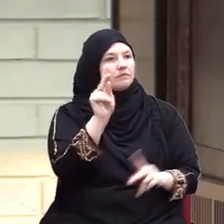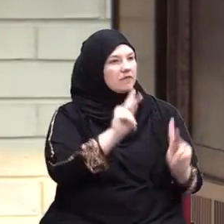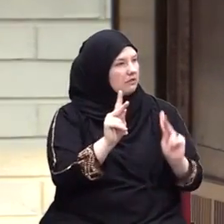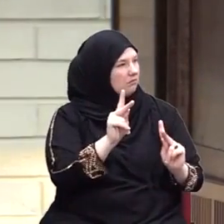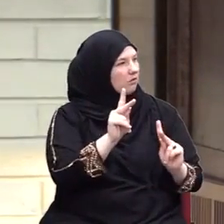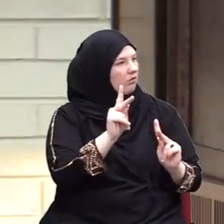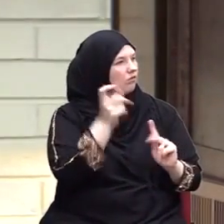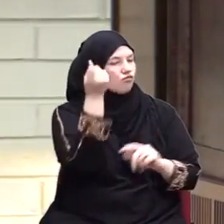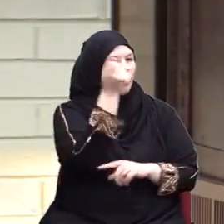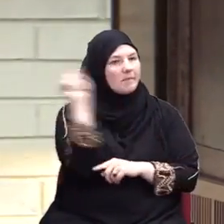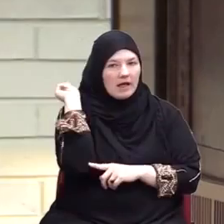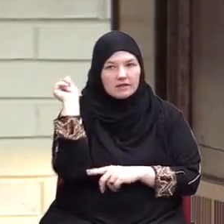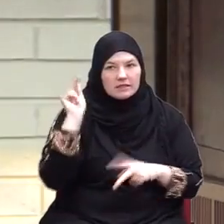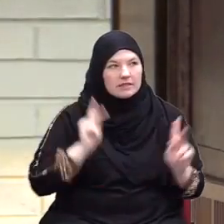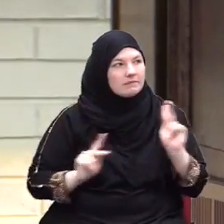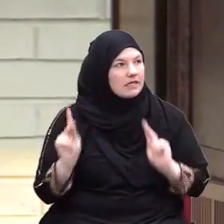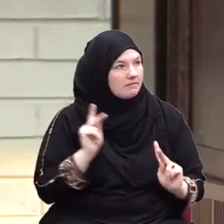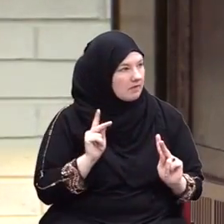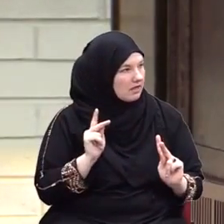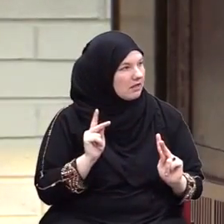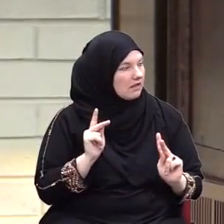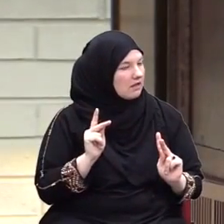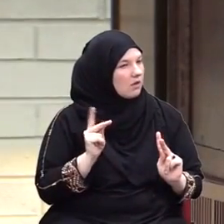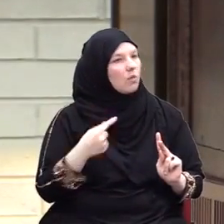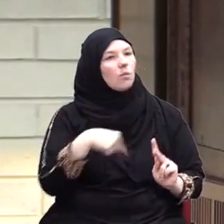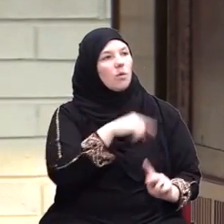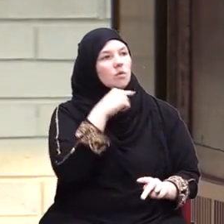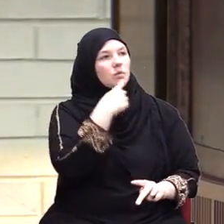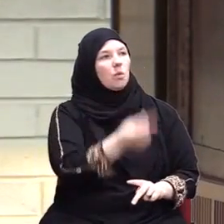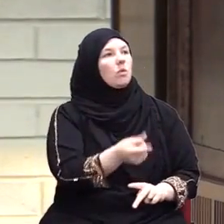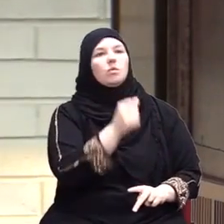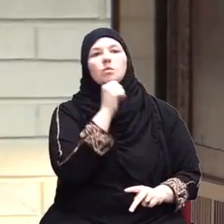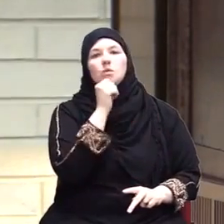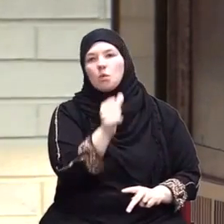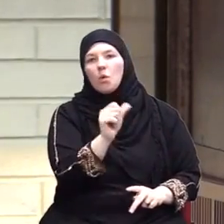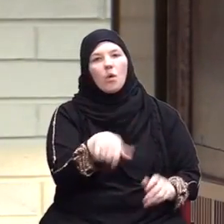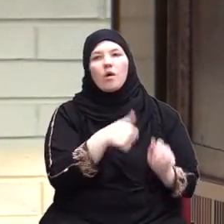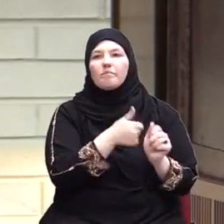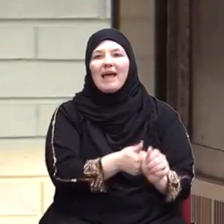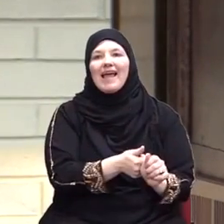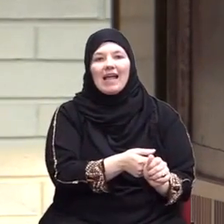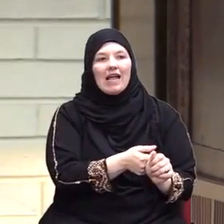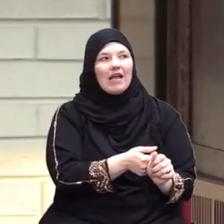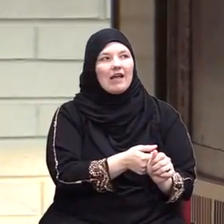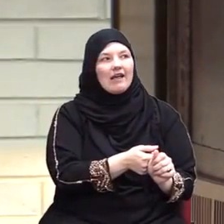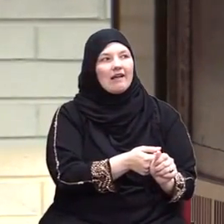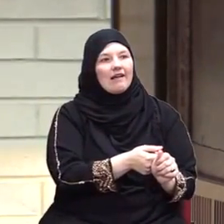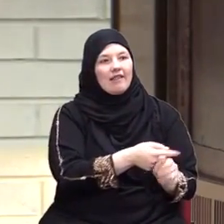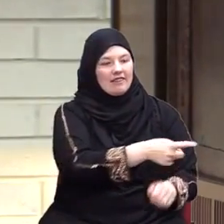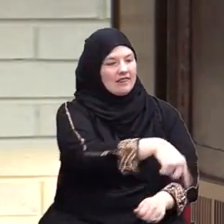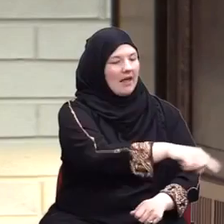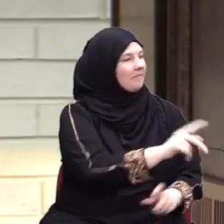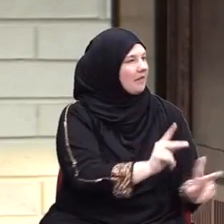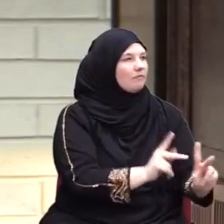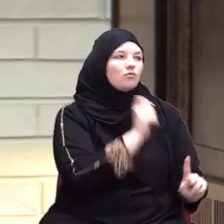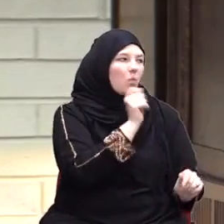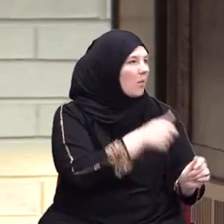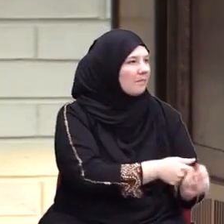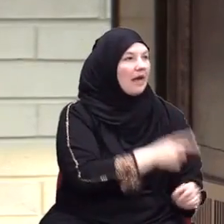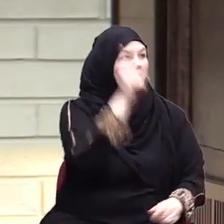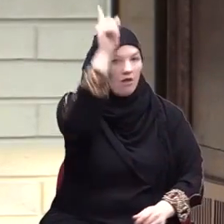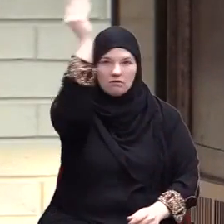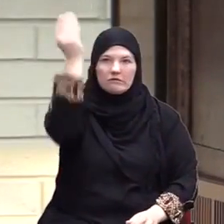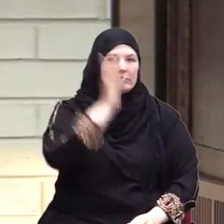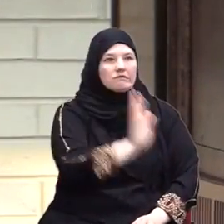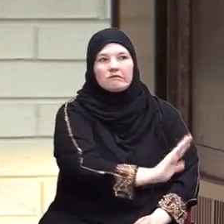and disobedient people, therefore, we are told, do not obey them.